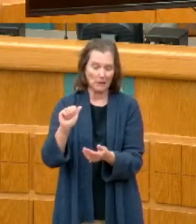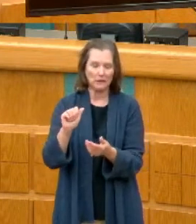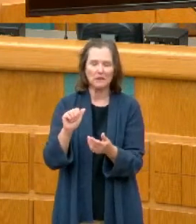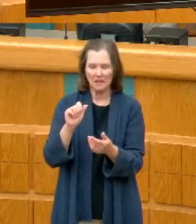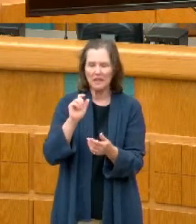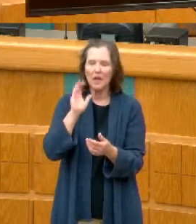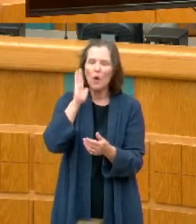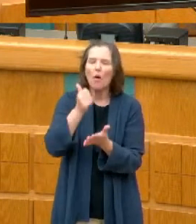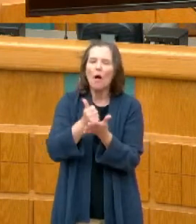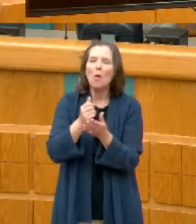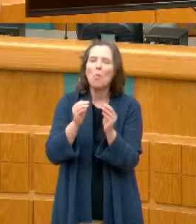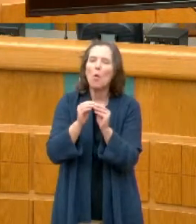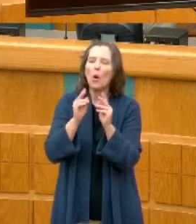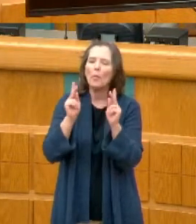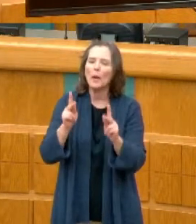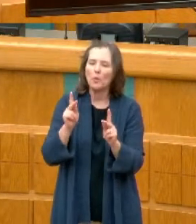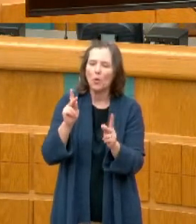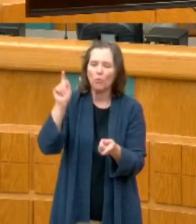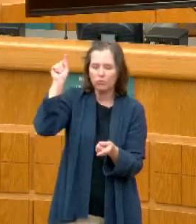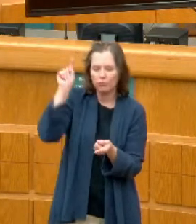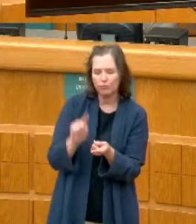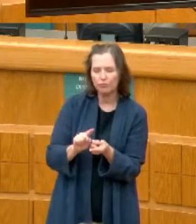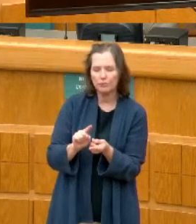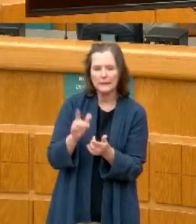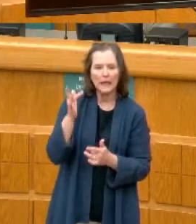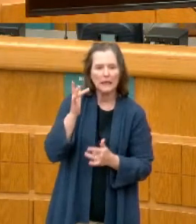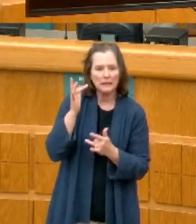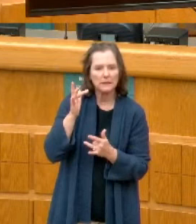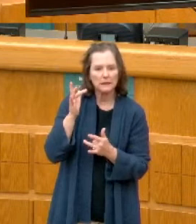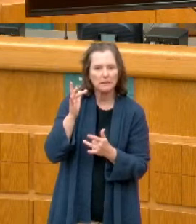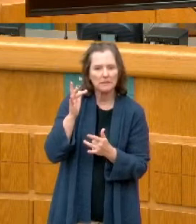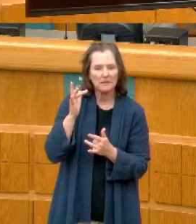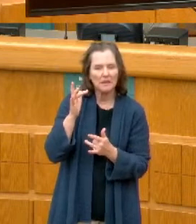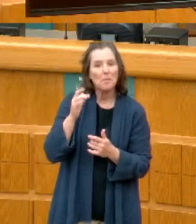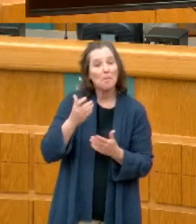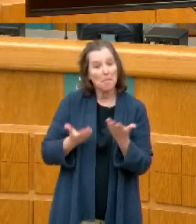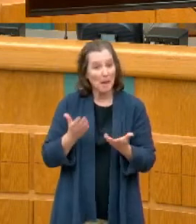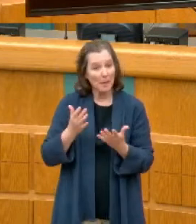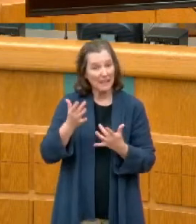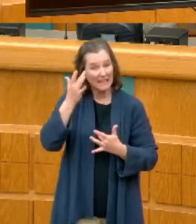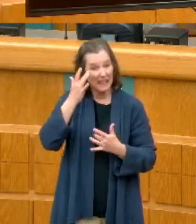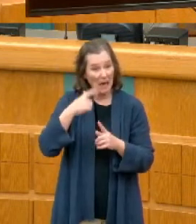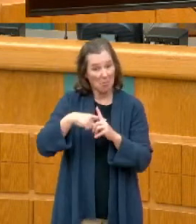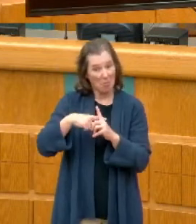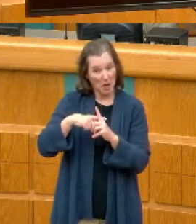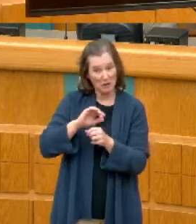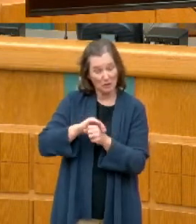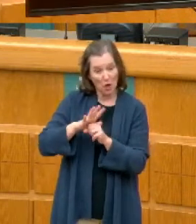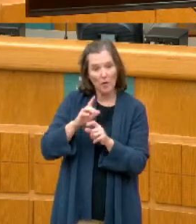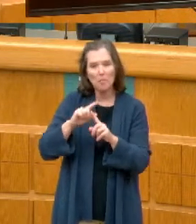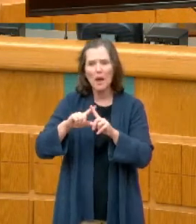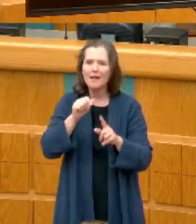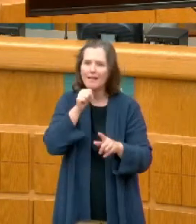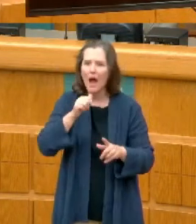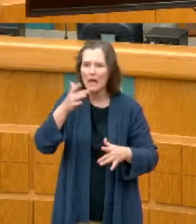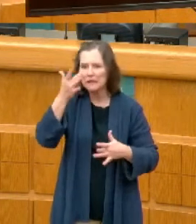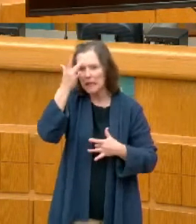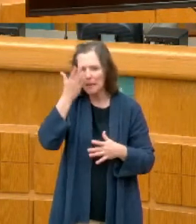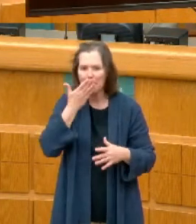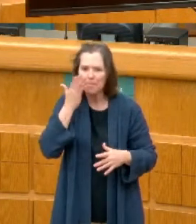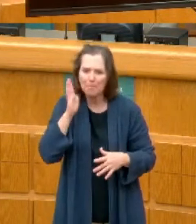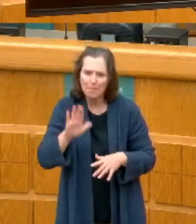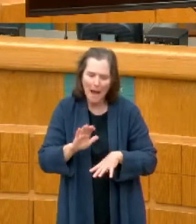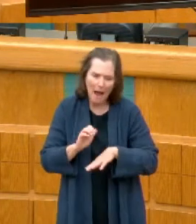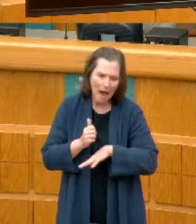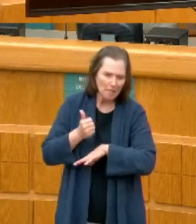be receiving those mild to moderate symptoms. And we can make certain with this monoclonal antibody therapy